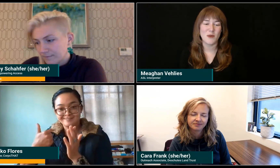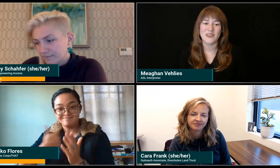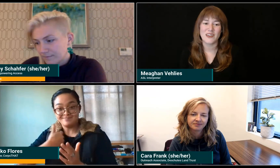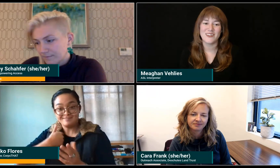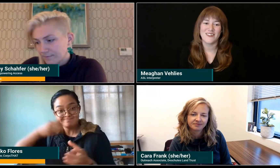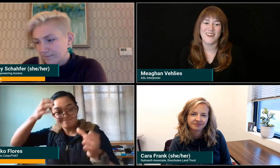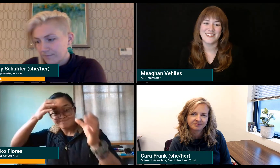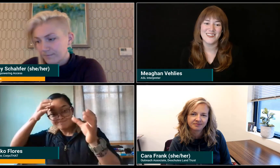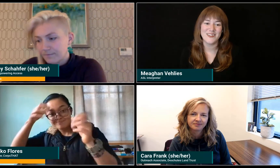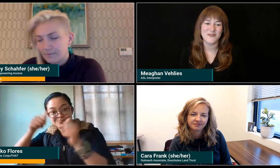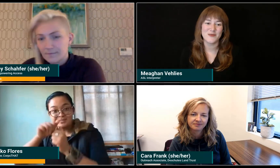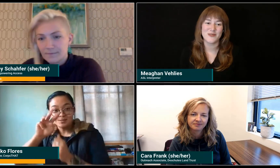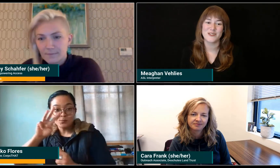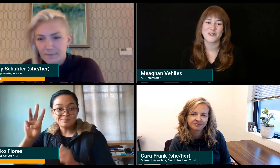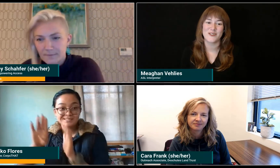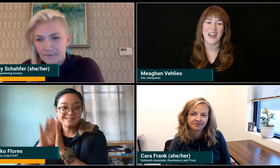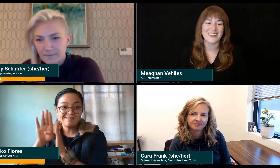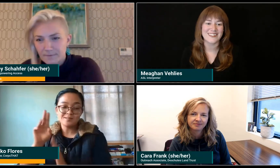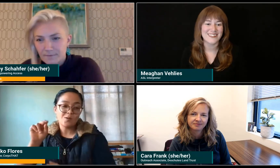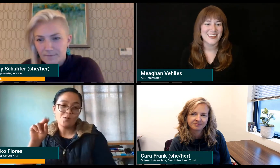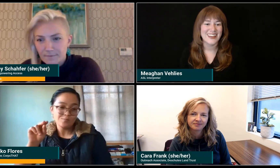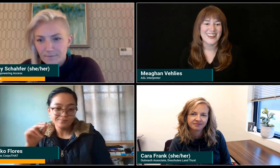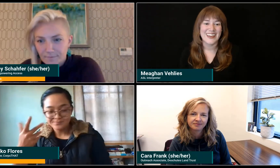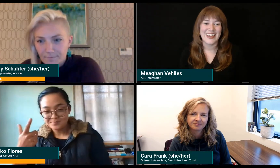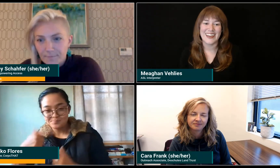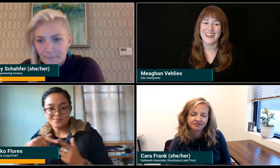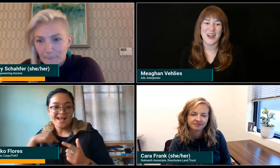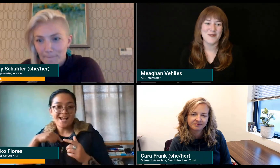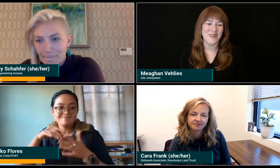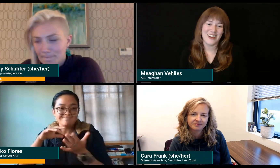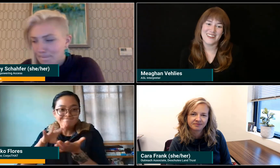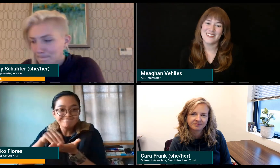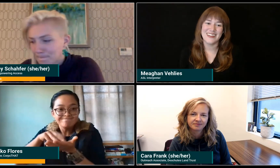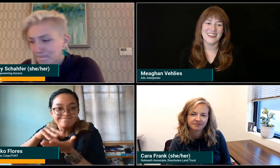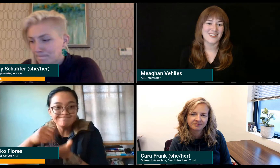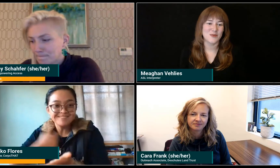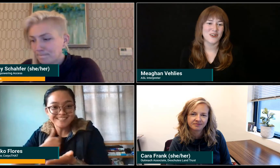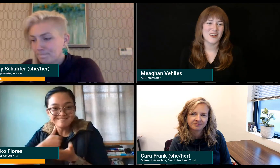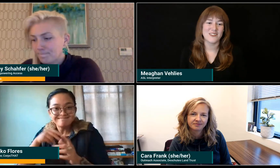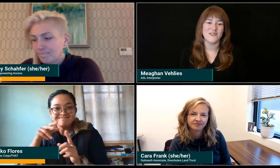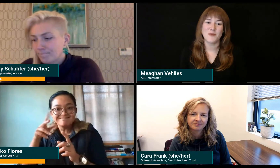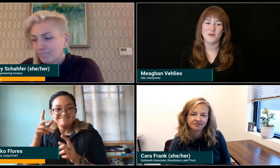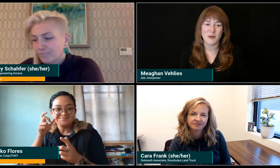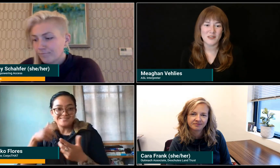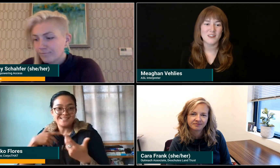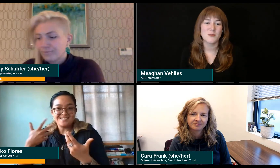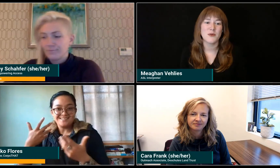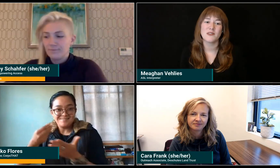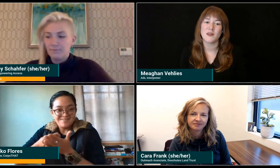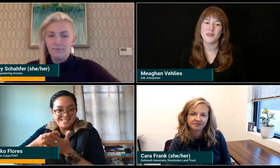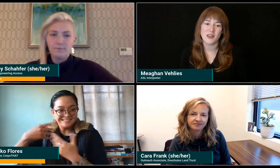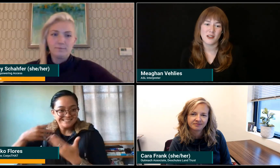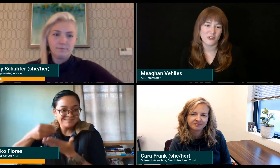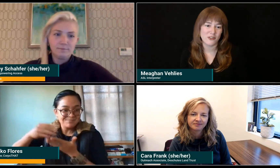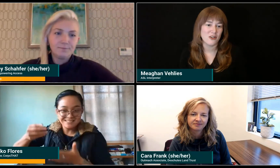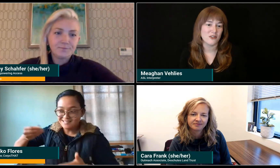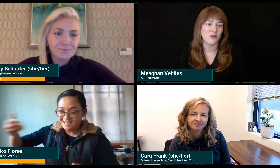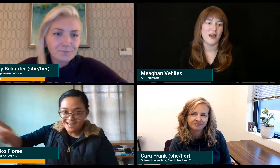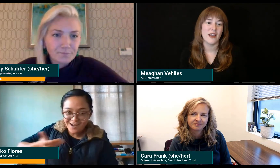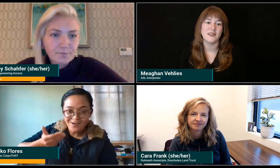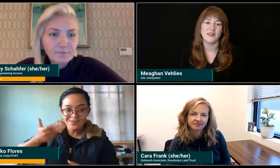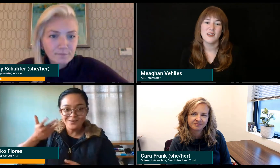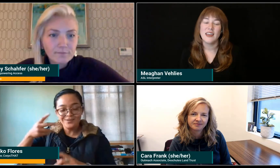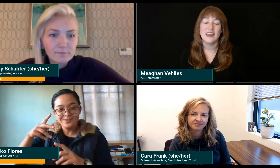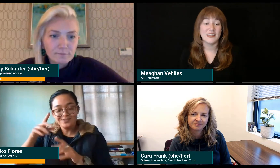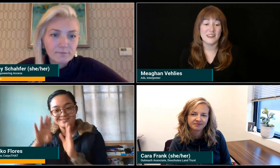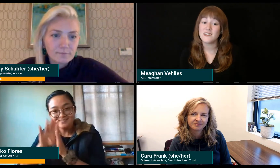a website, I did it from scratch, and I'm not an expert at developing websites, but it was something I learned along the